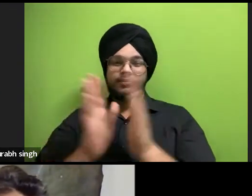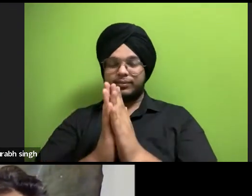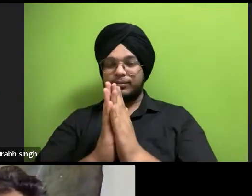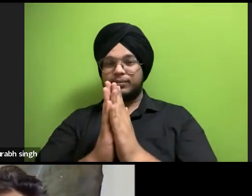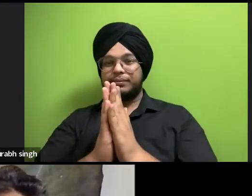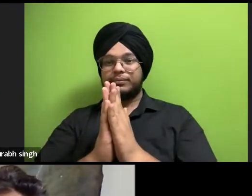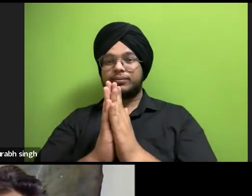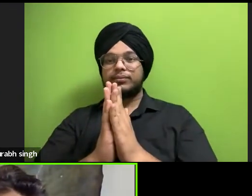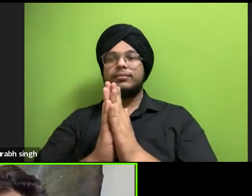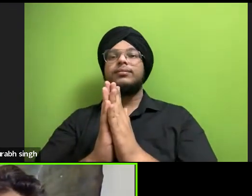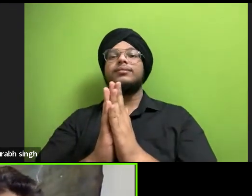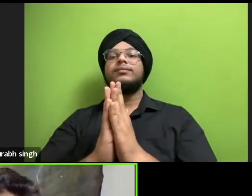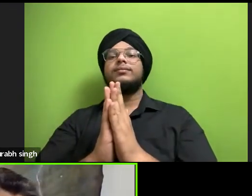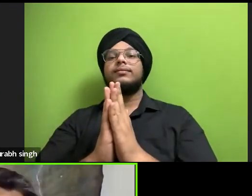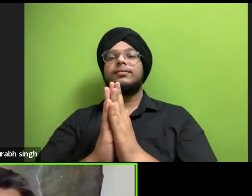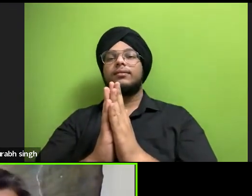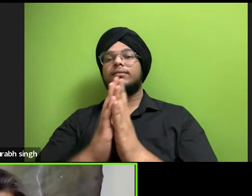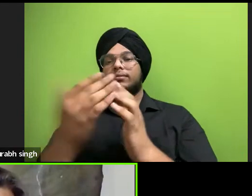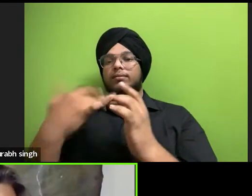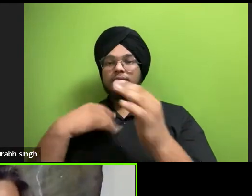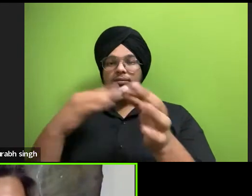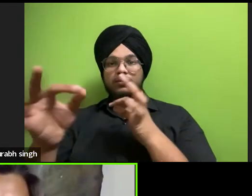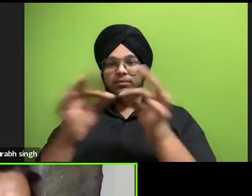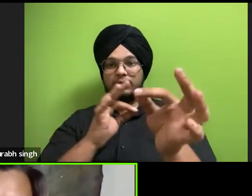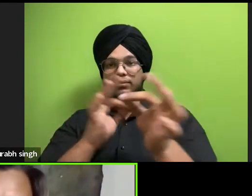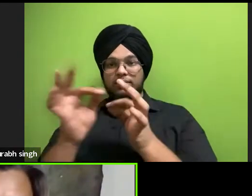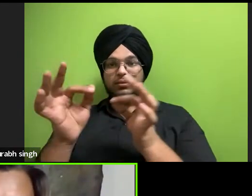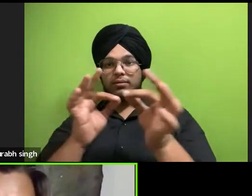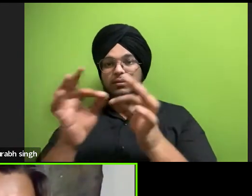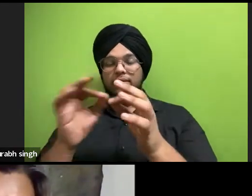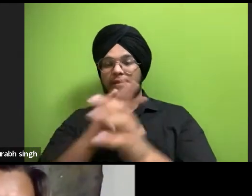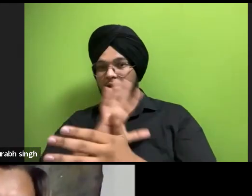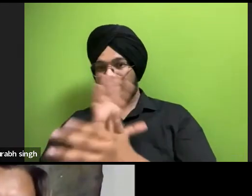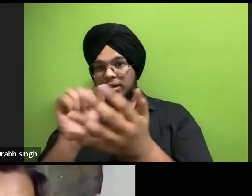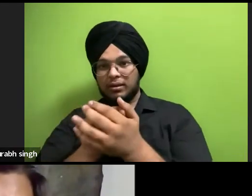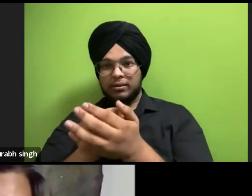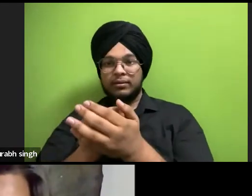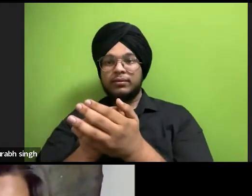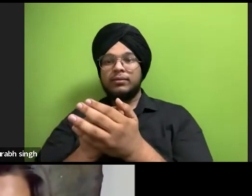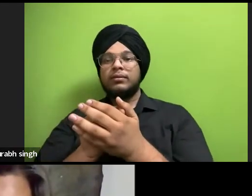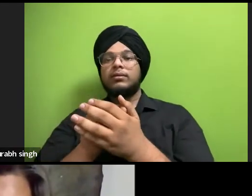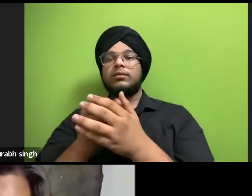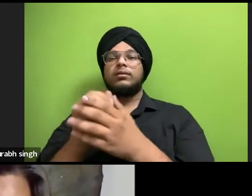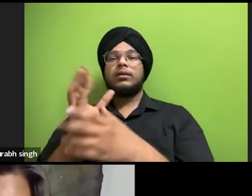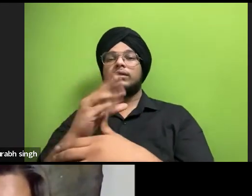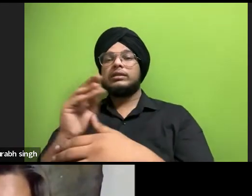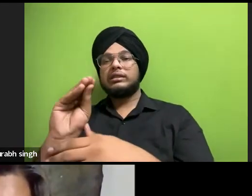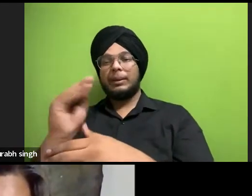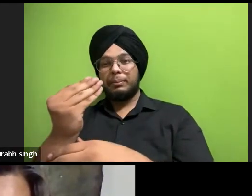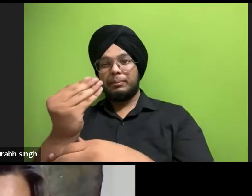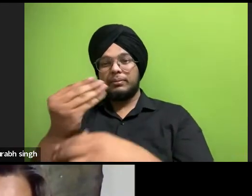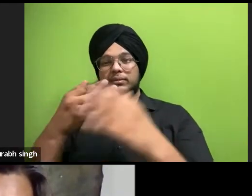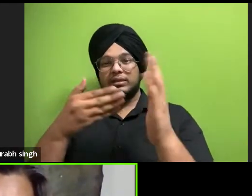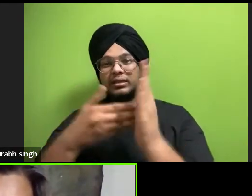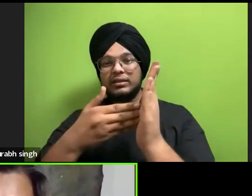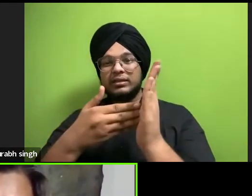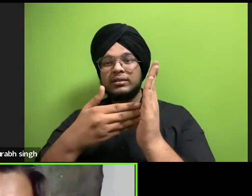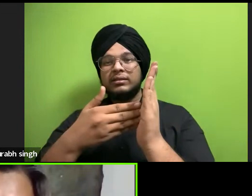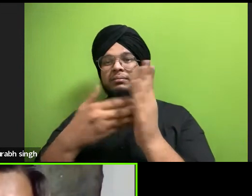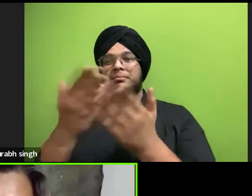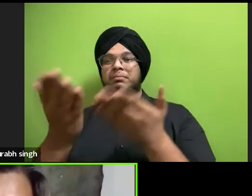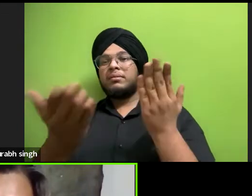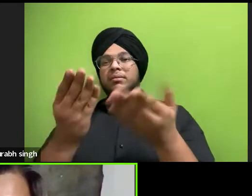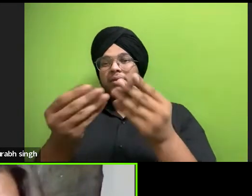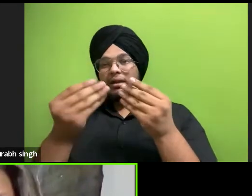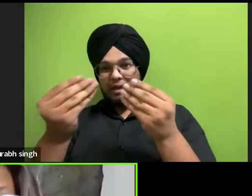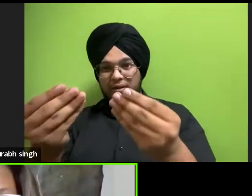way of demonstrating the kind of breadth of the collection, and some of these maybe giving